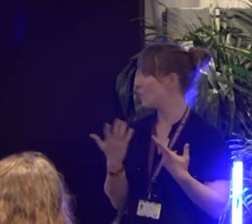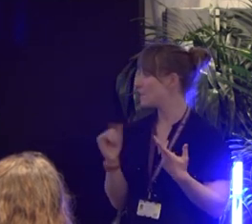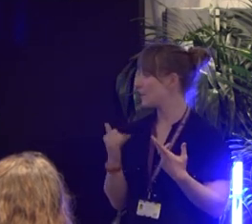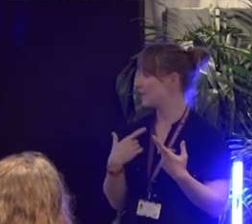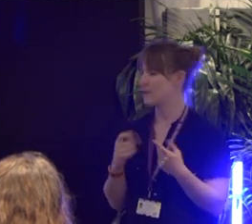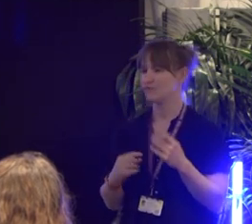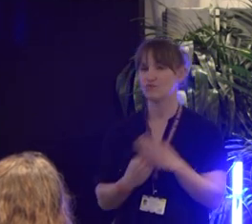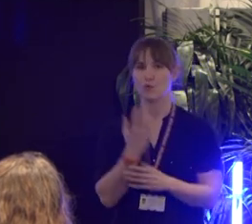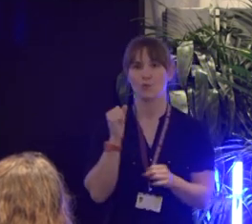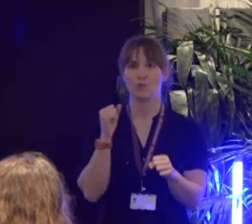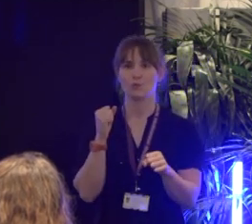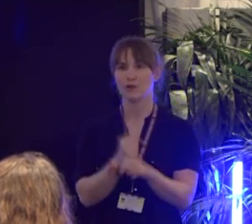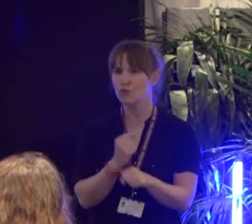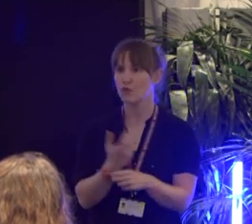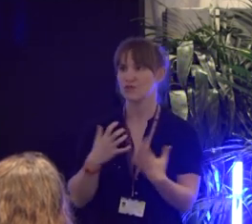new technology.